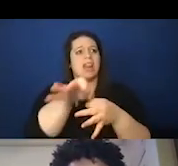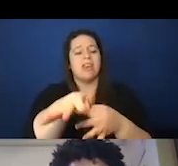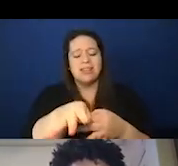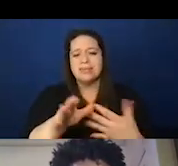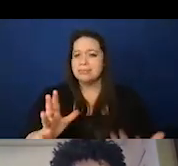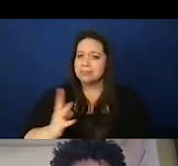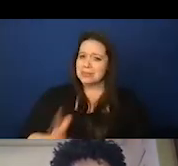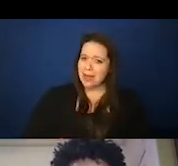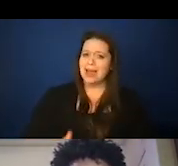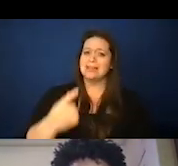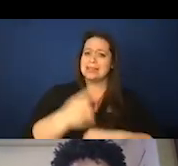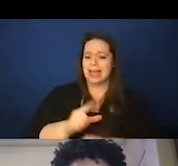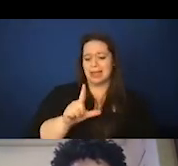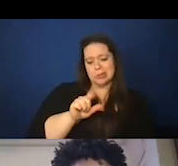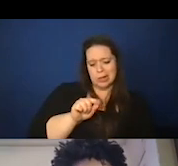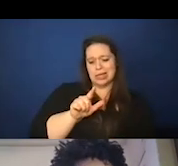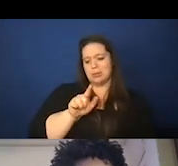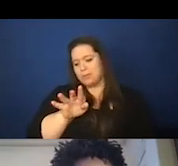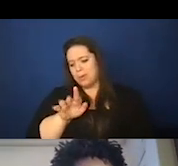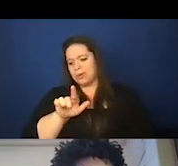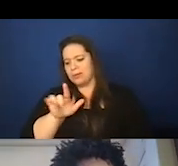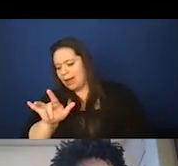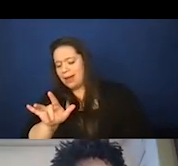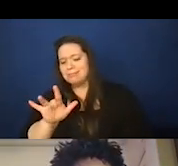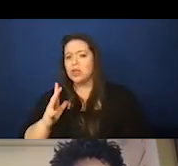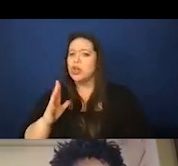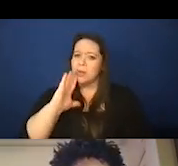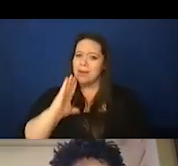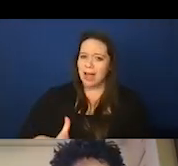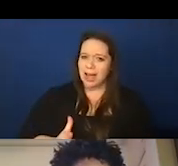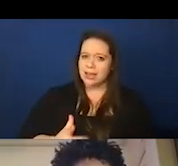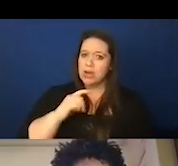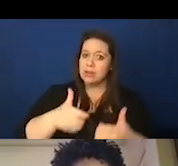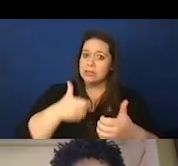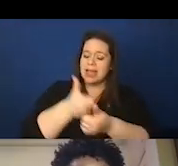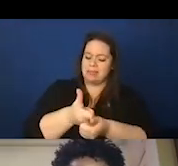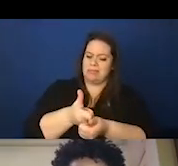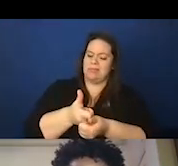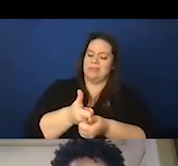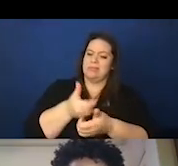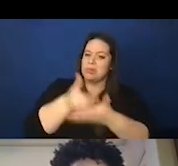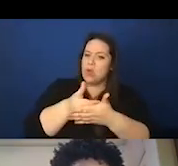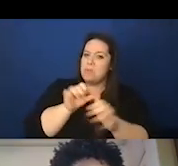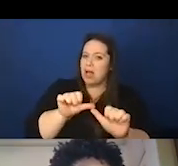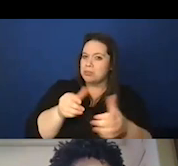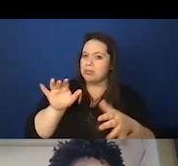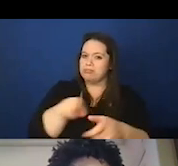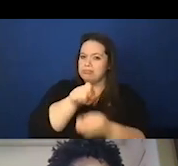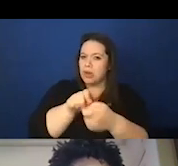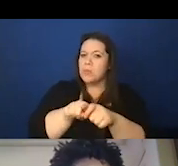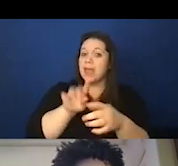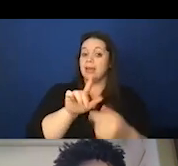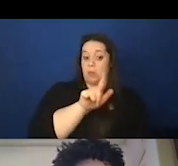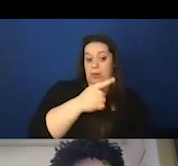20, 24, 25, you're going to be fine. We just want you to try to stick as close to possible. Now, the CDC is